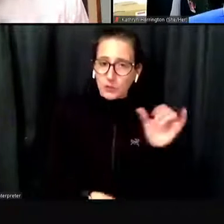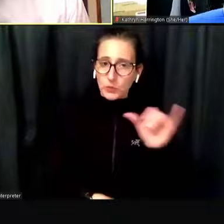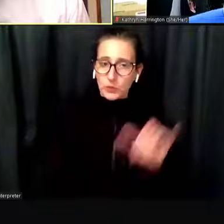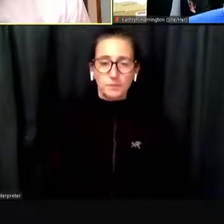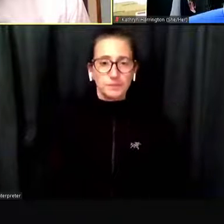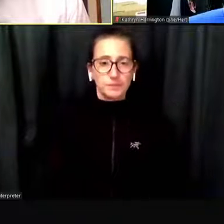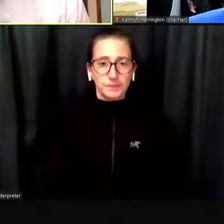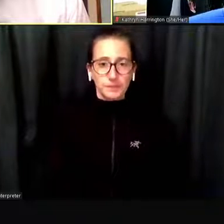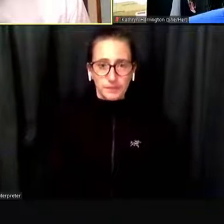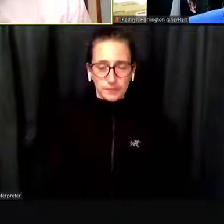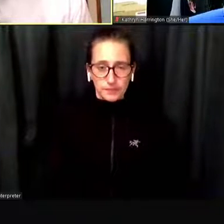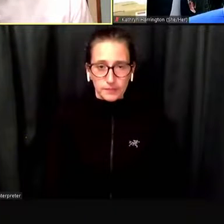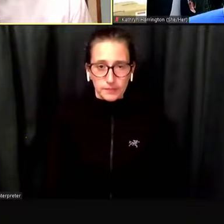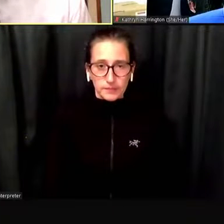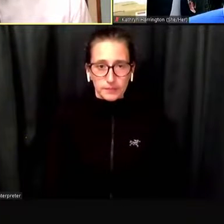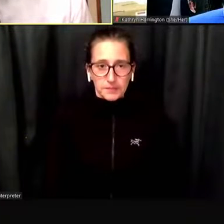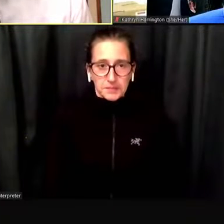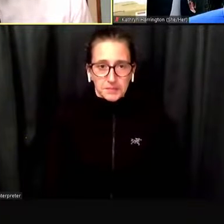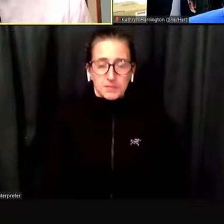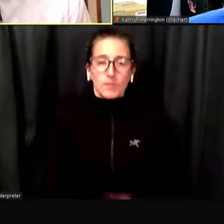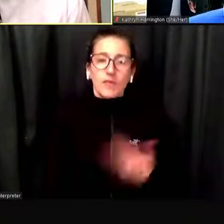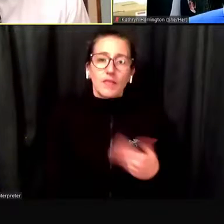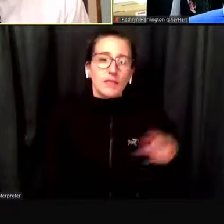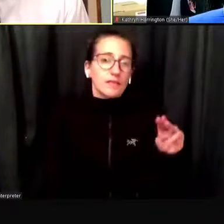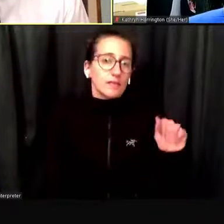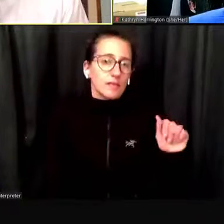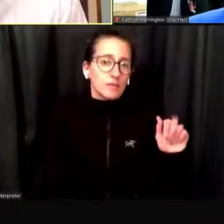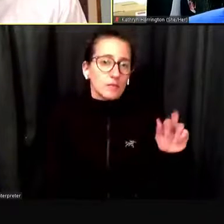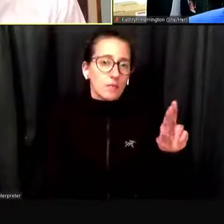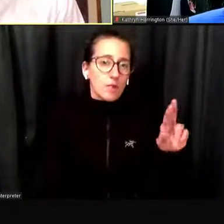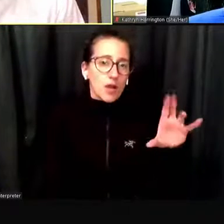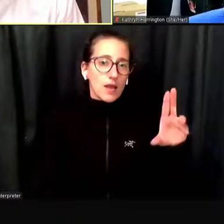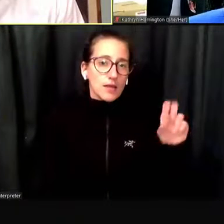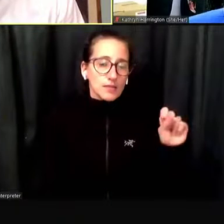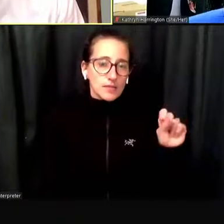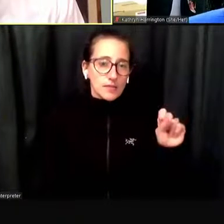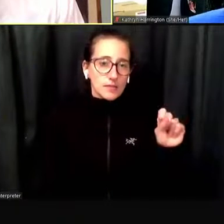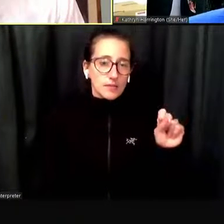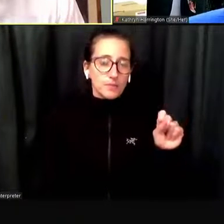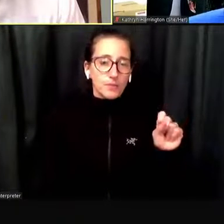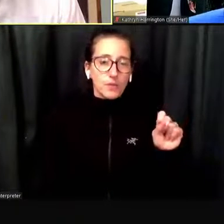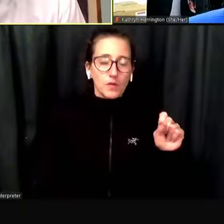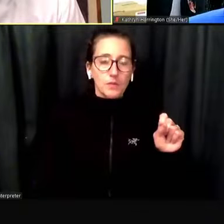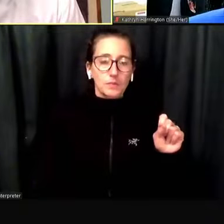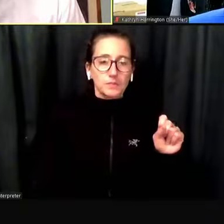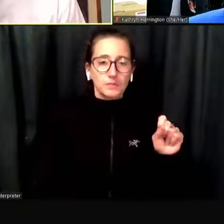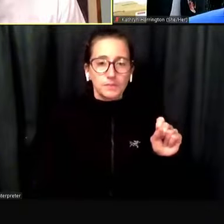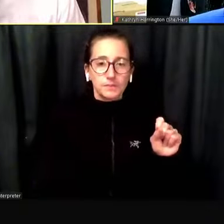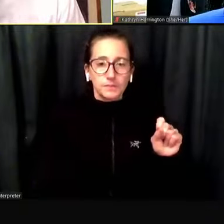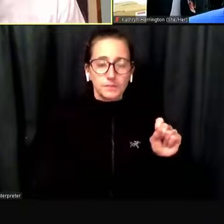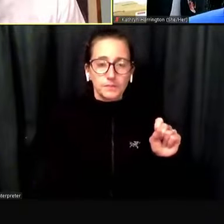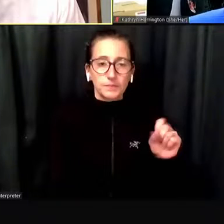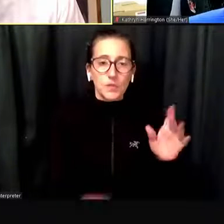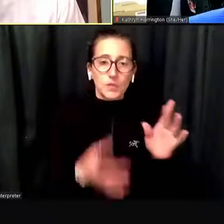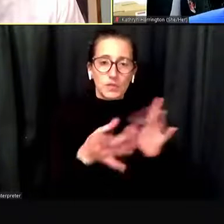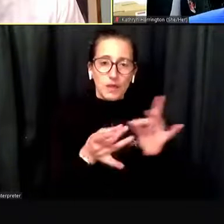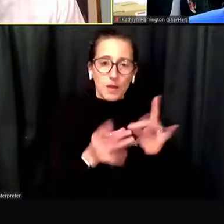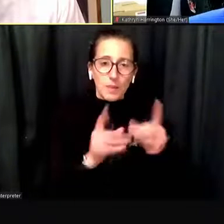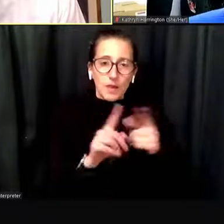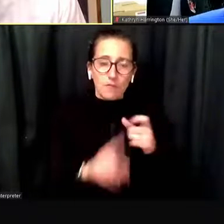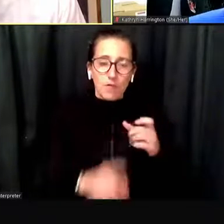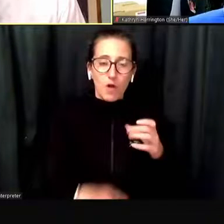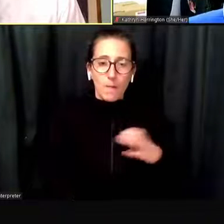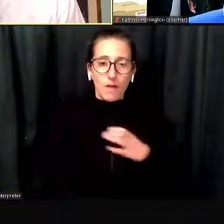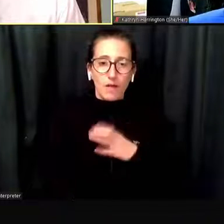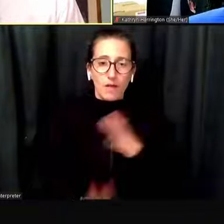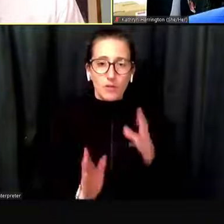All right, and this is Marcus, the facilitator. I have a comment from Commissioner Treese, and then